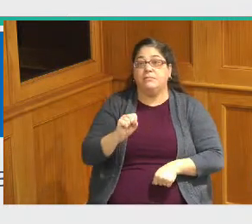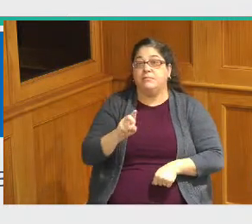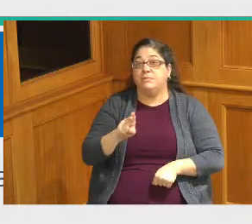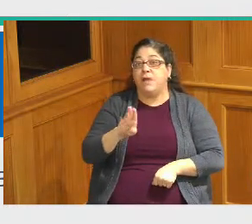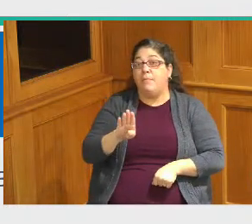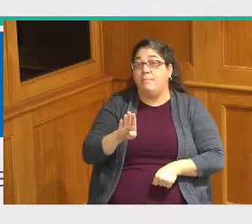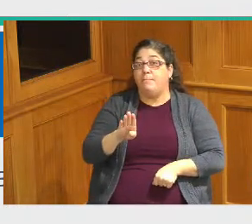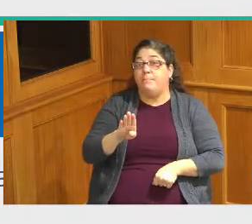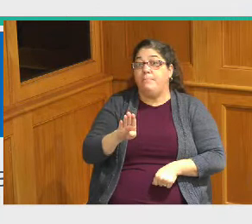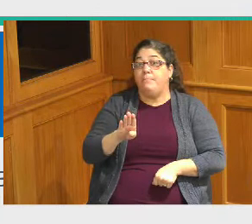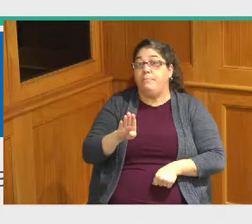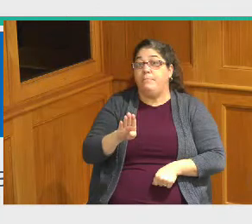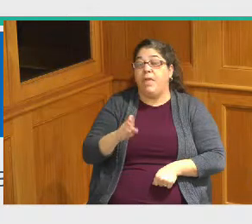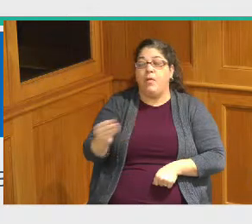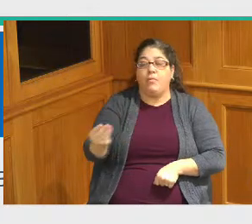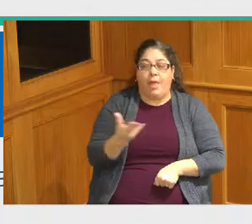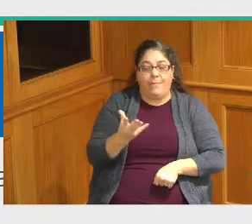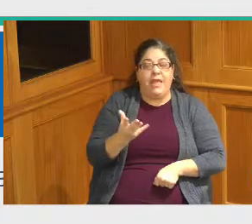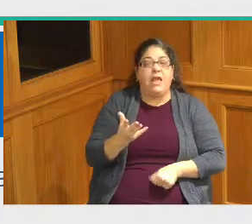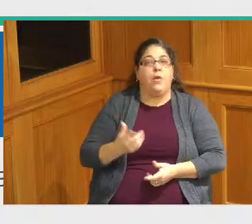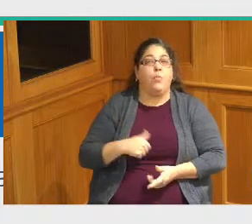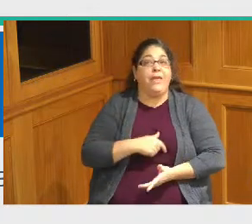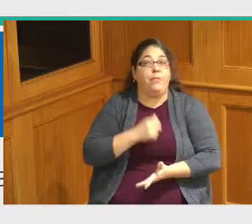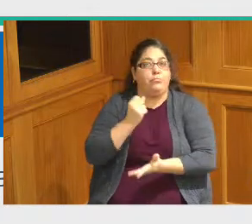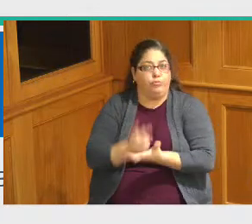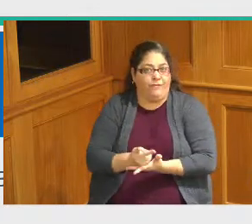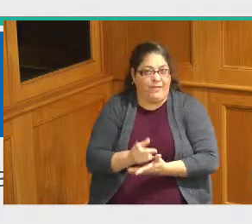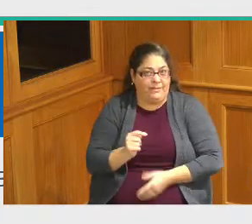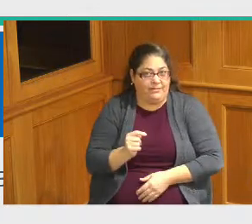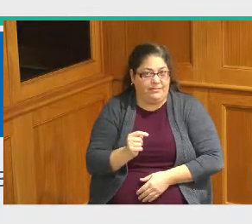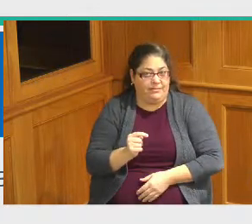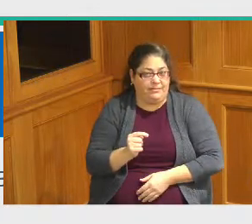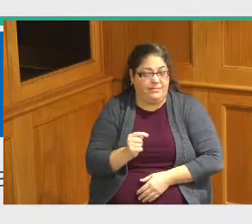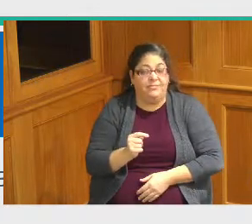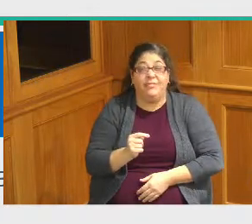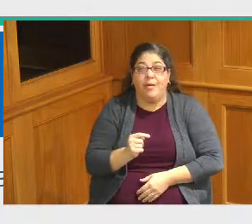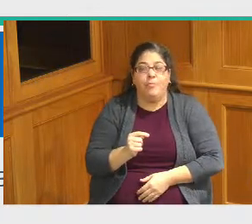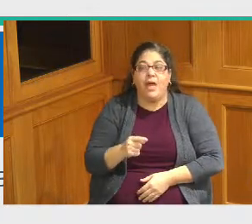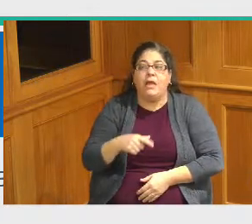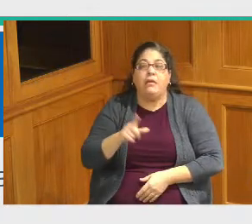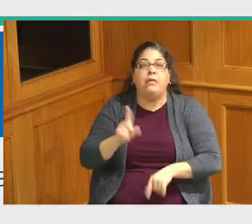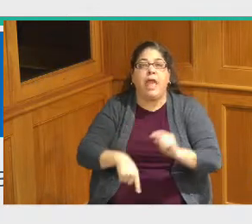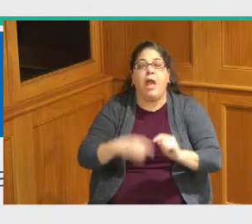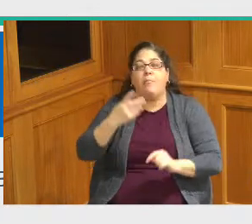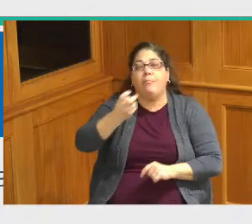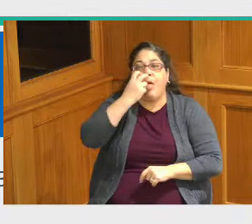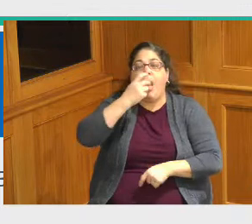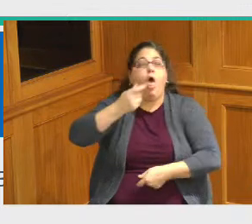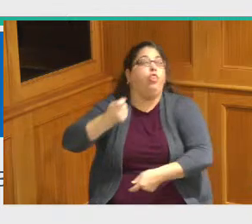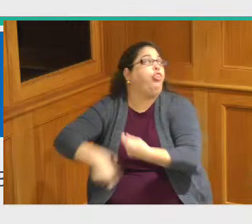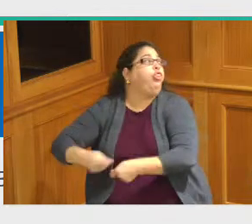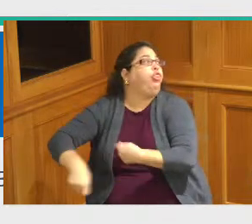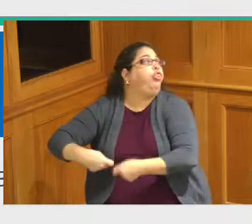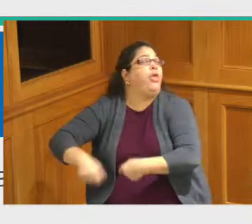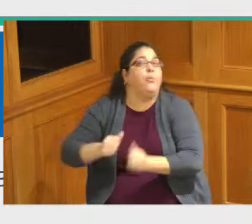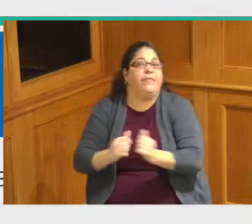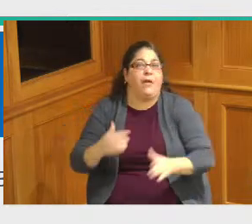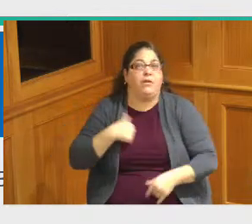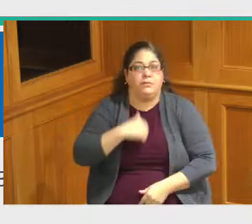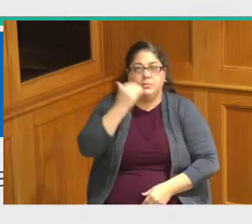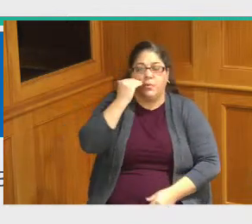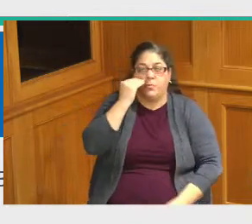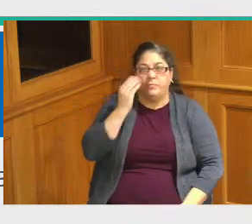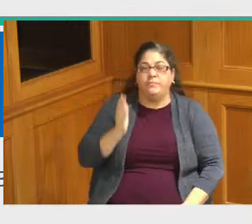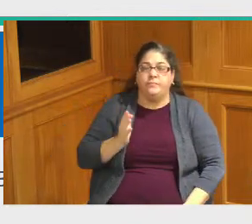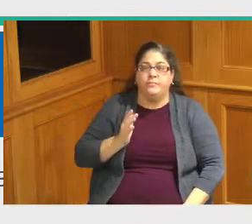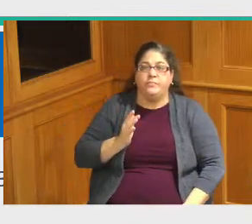and they have to report that to us, and we have to approve it. Then but they can do a application program waiver if they can't reach the goals. But